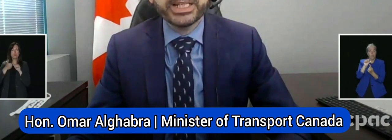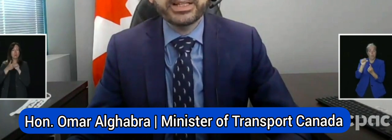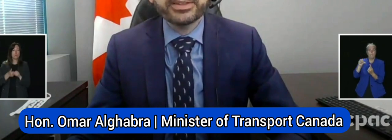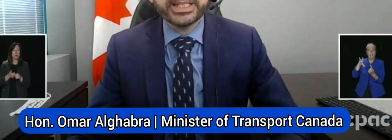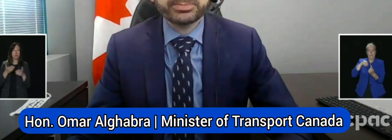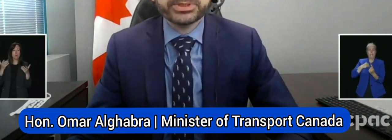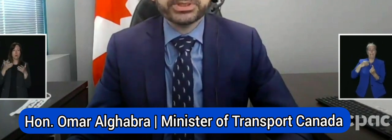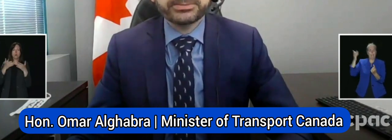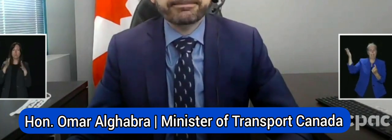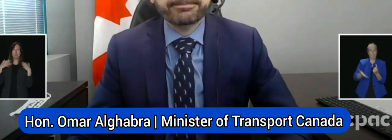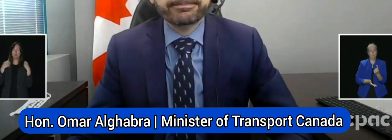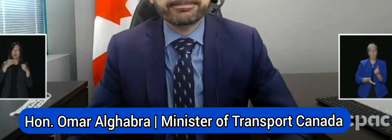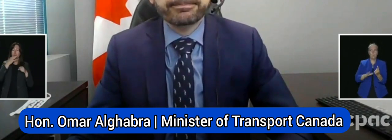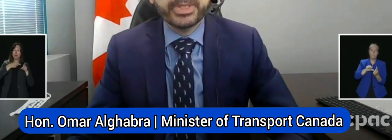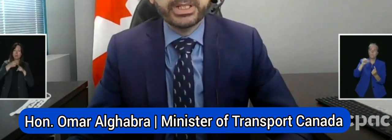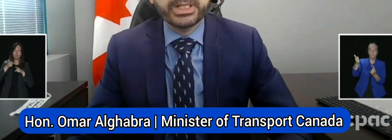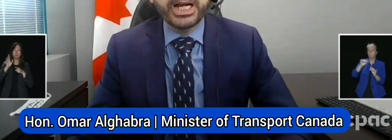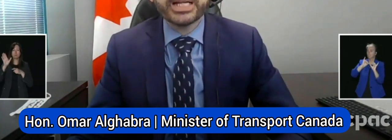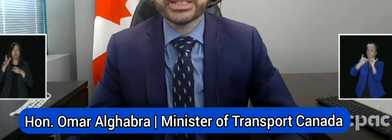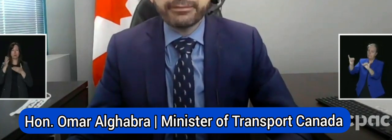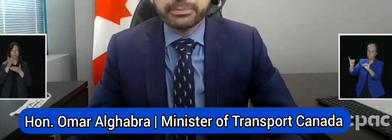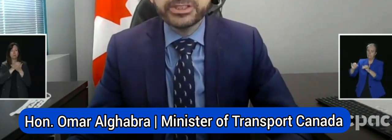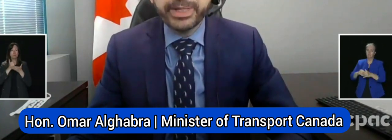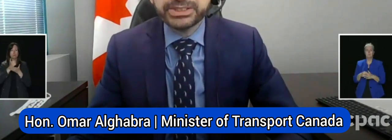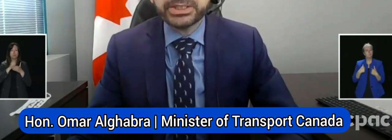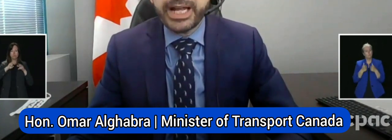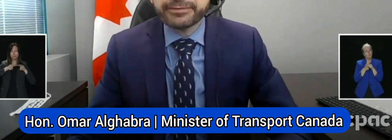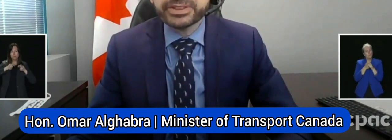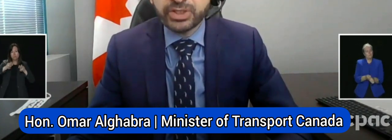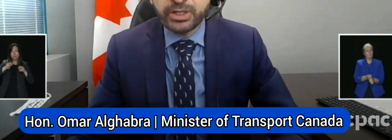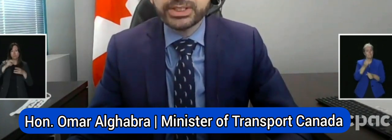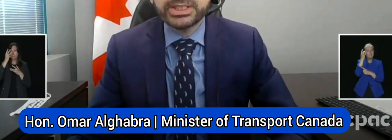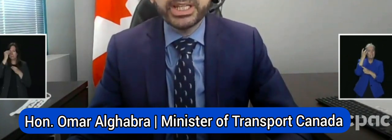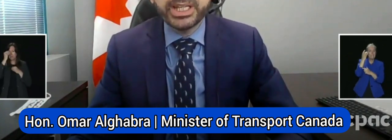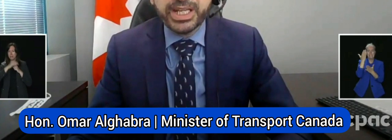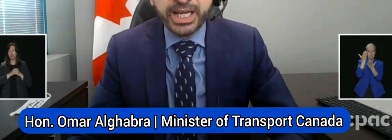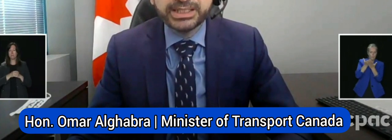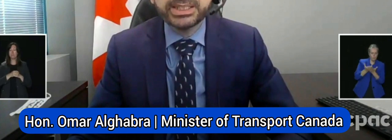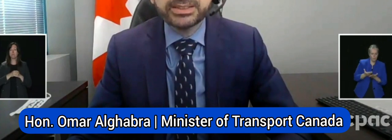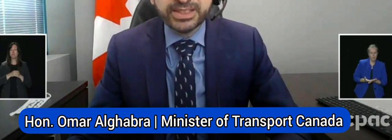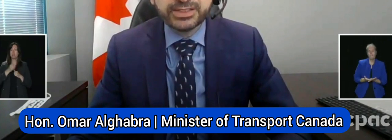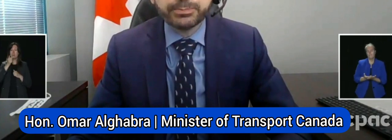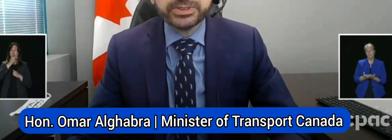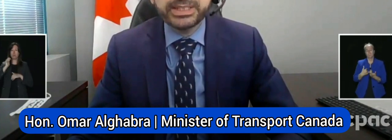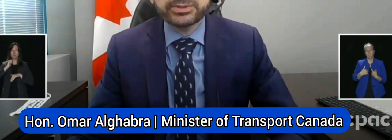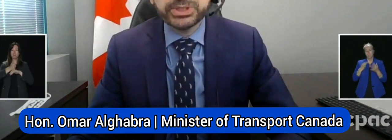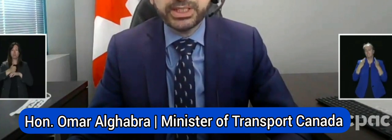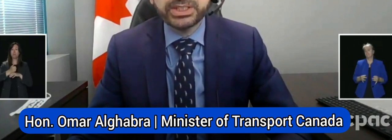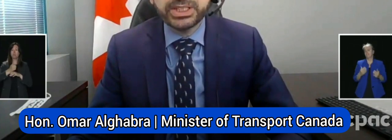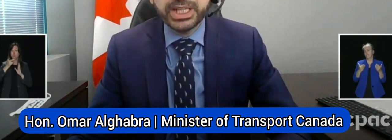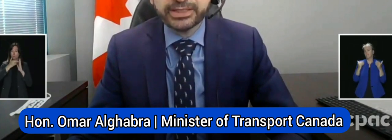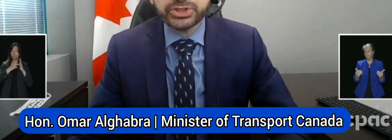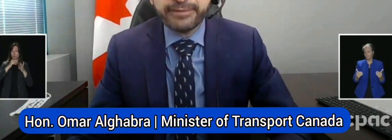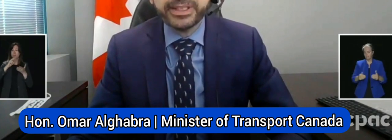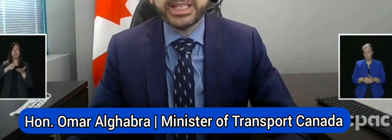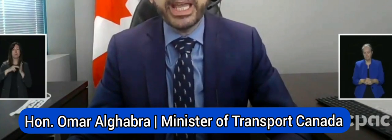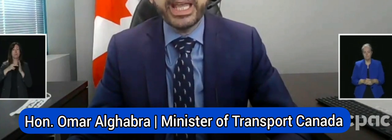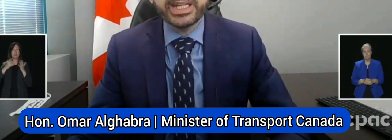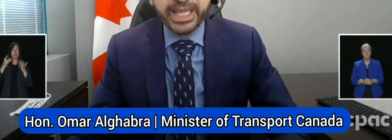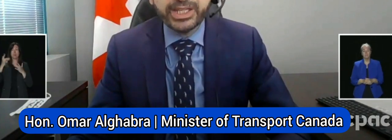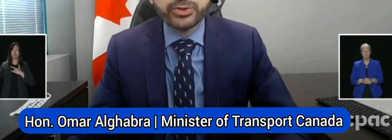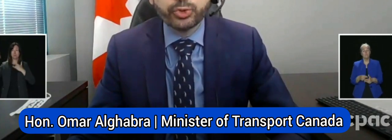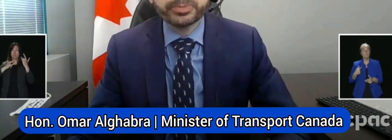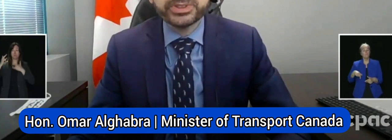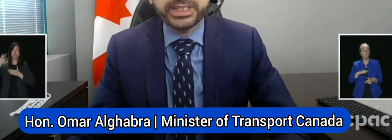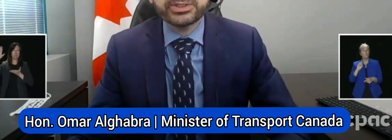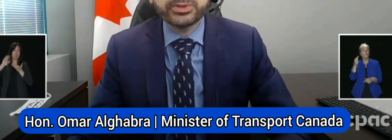advice from public health experts. Our government's measure have resulted in a 96% reduction in air traffic